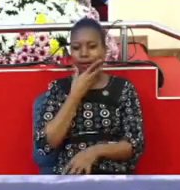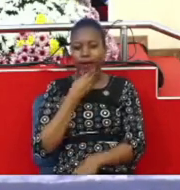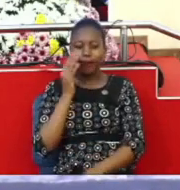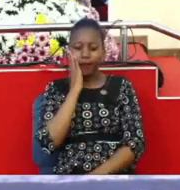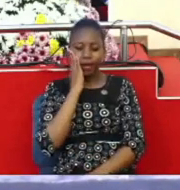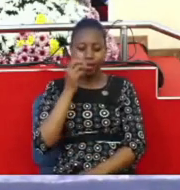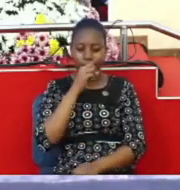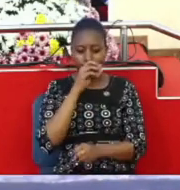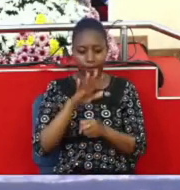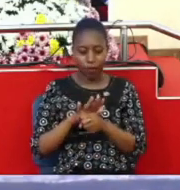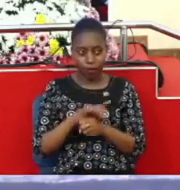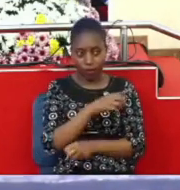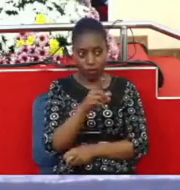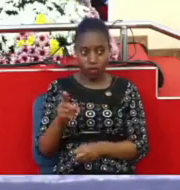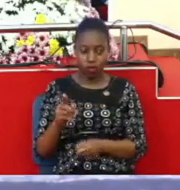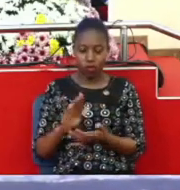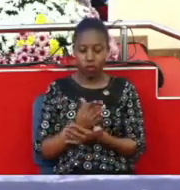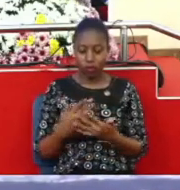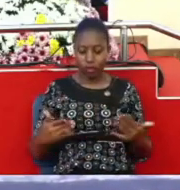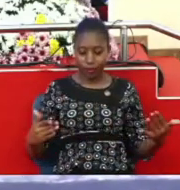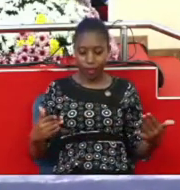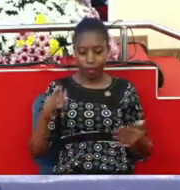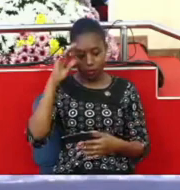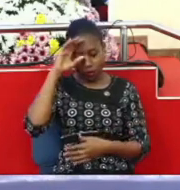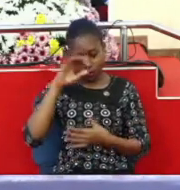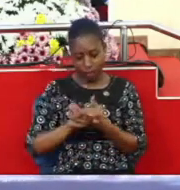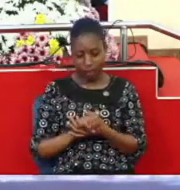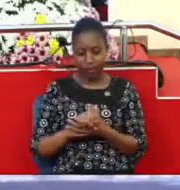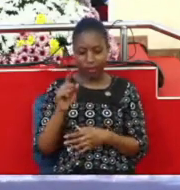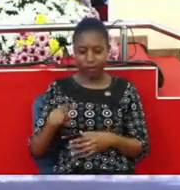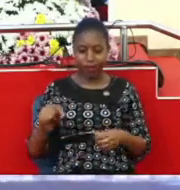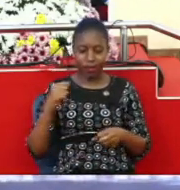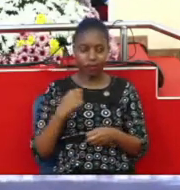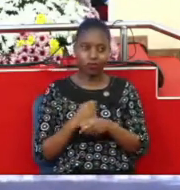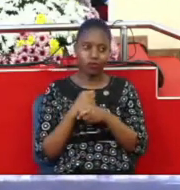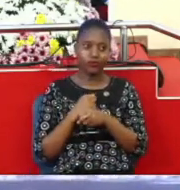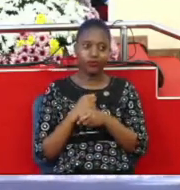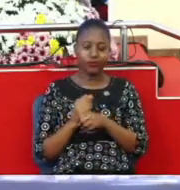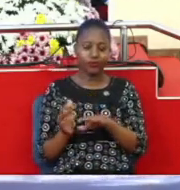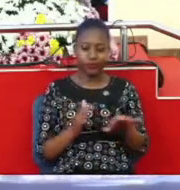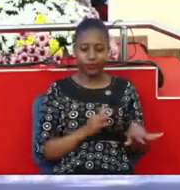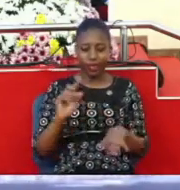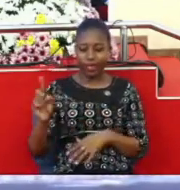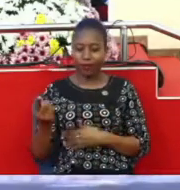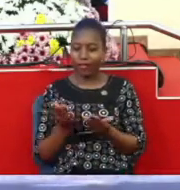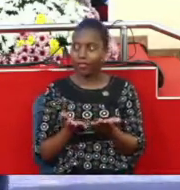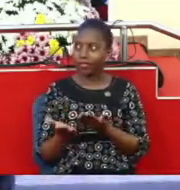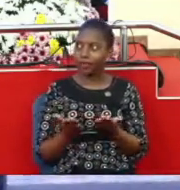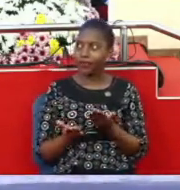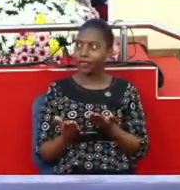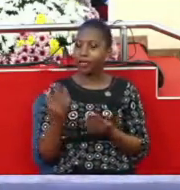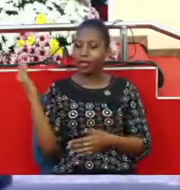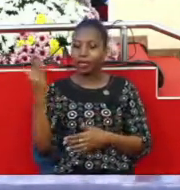we have faith they will do it. In the first service, the speaker reminded us that children